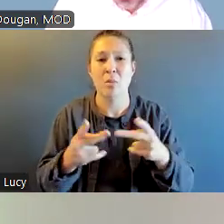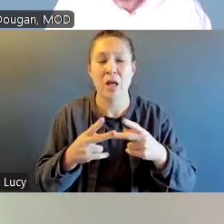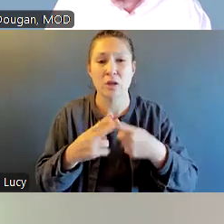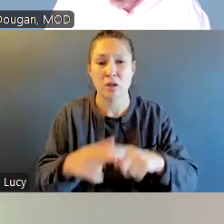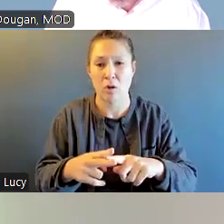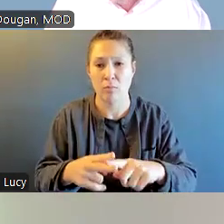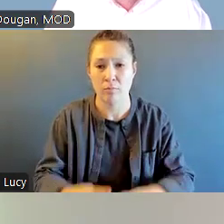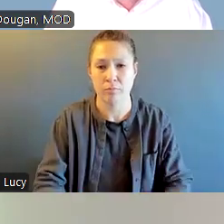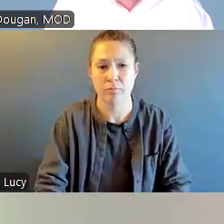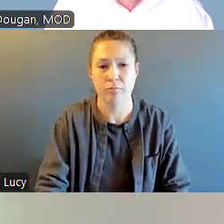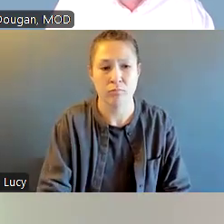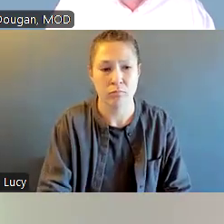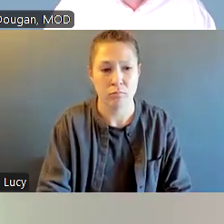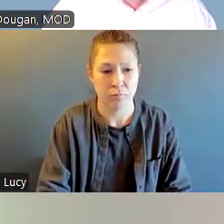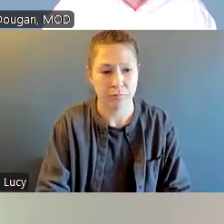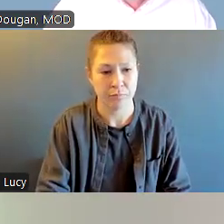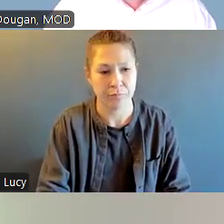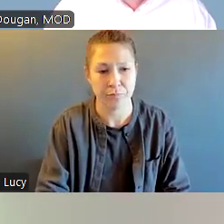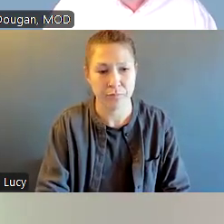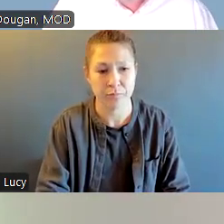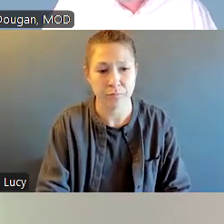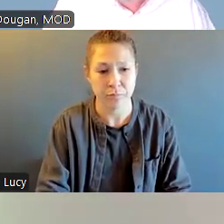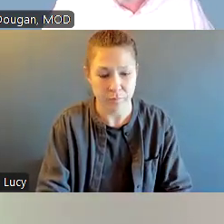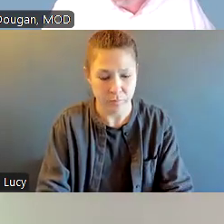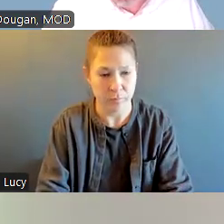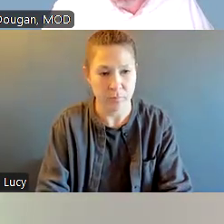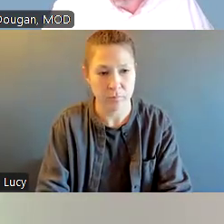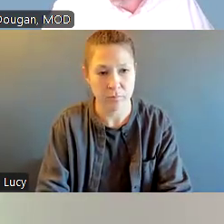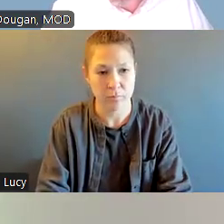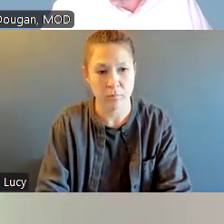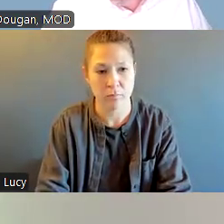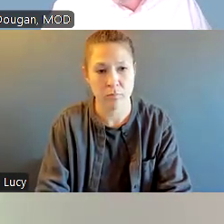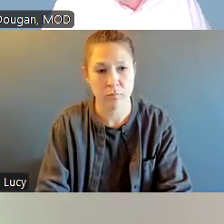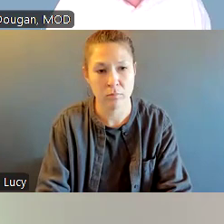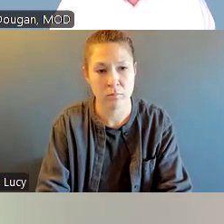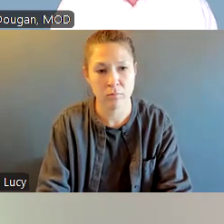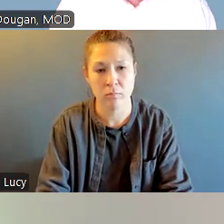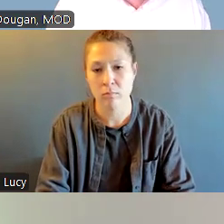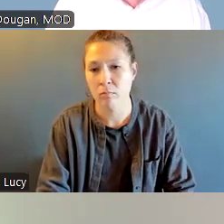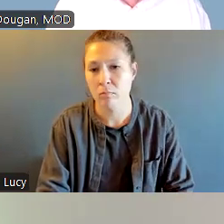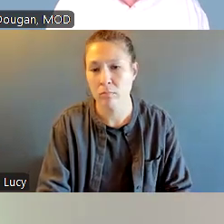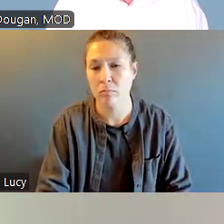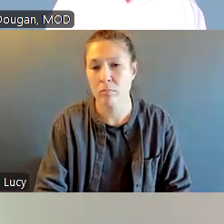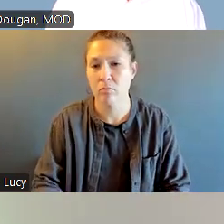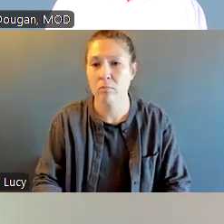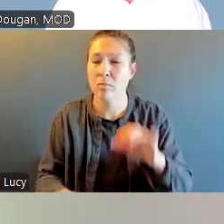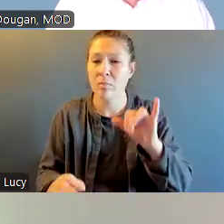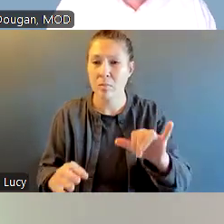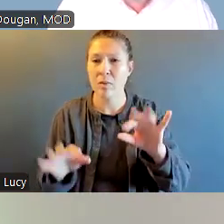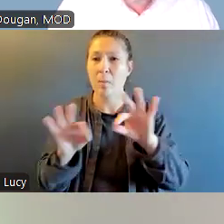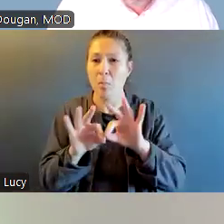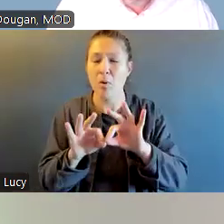to consider the expertise within your Commission on Disabilities, as well as the unique needs of your community. This approach